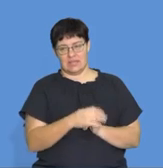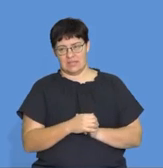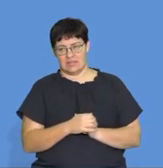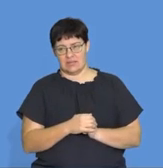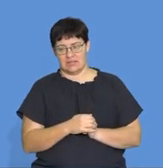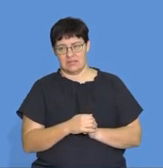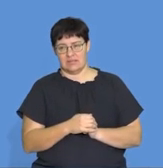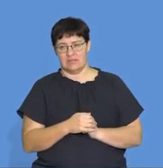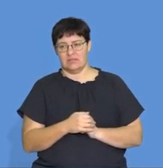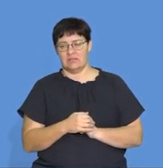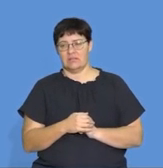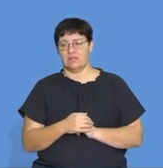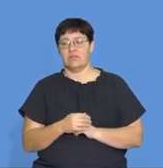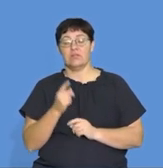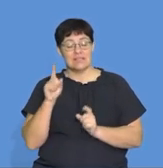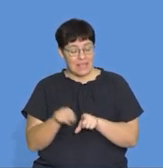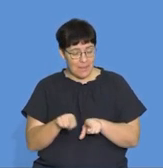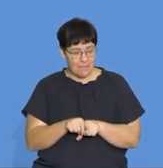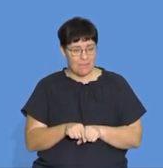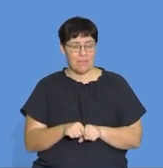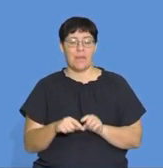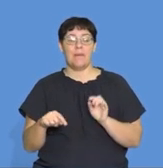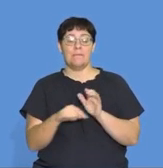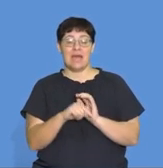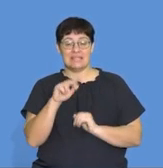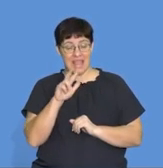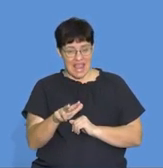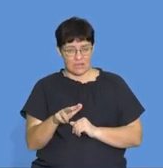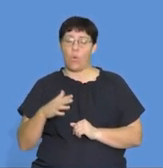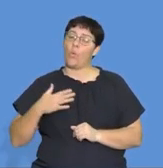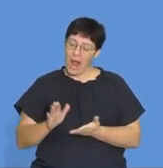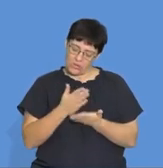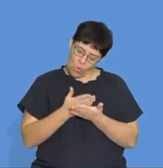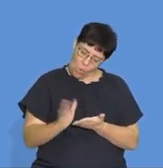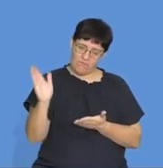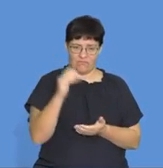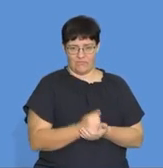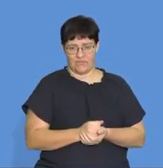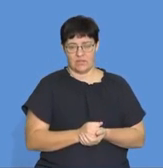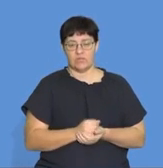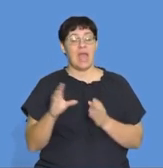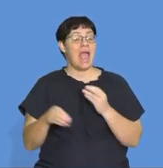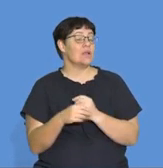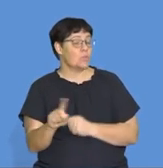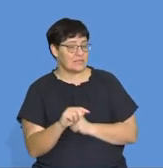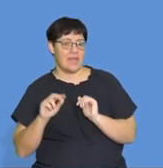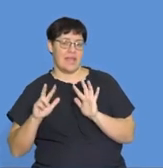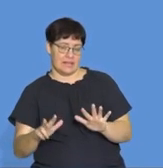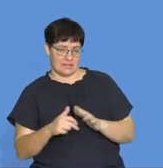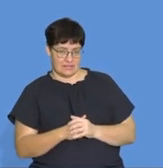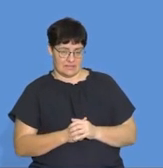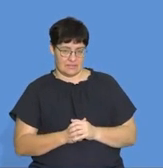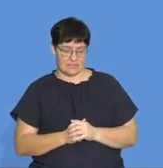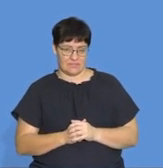there, right? I must also add the additive inverse of minus 8, which will then be plus